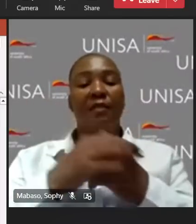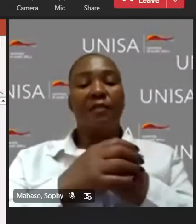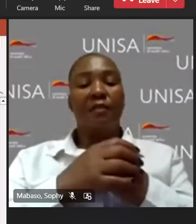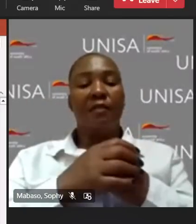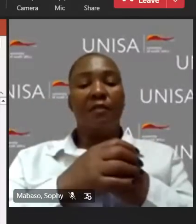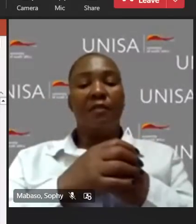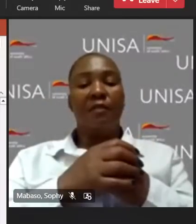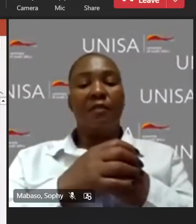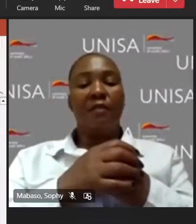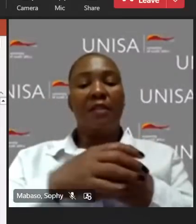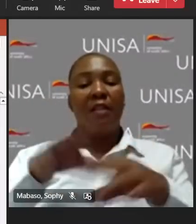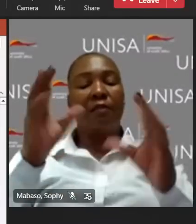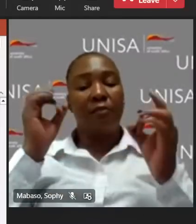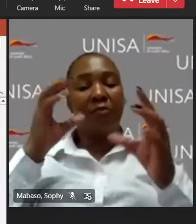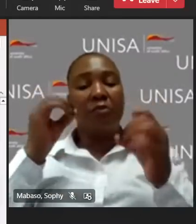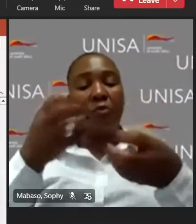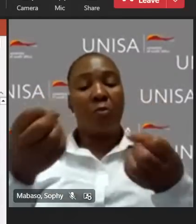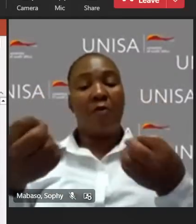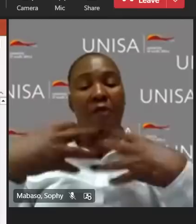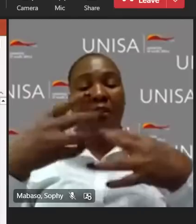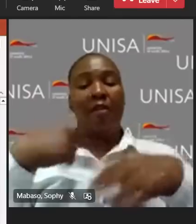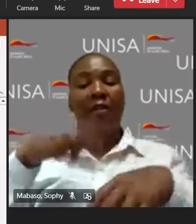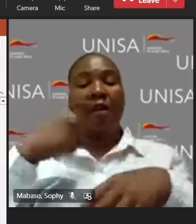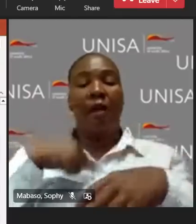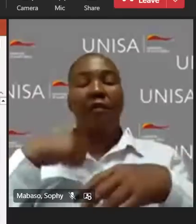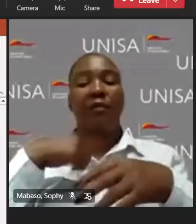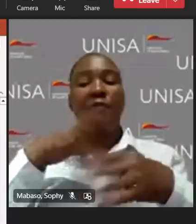the information provided is legit.